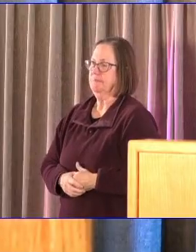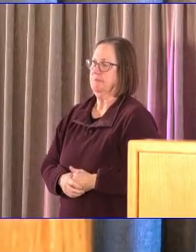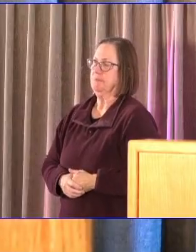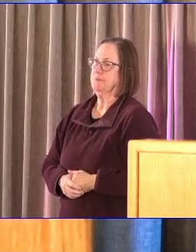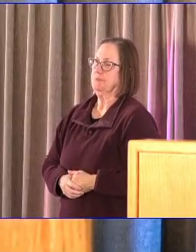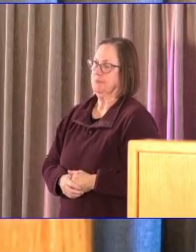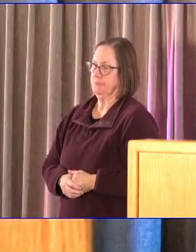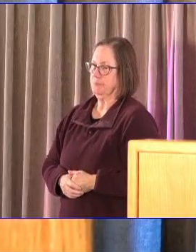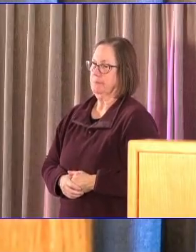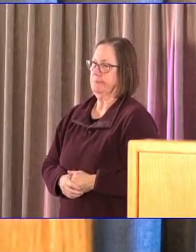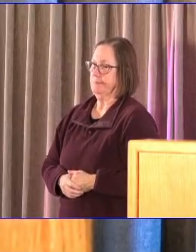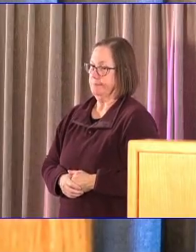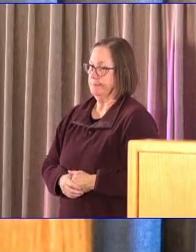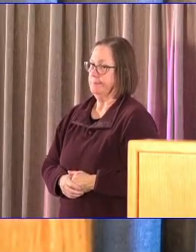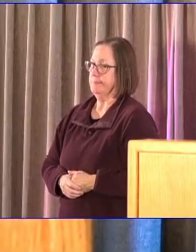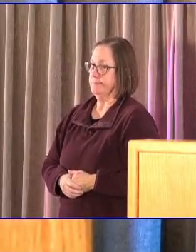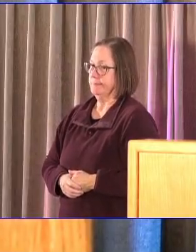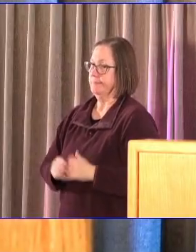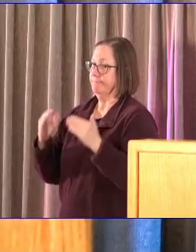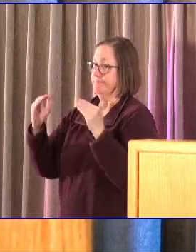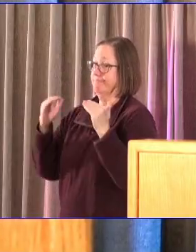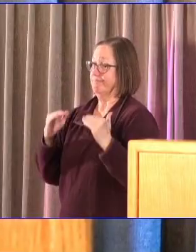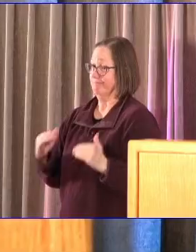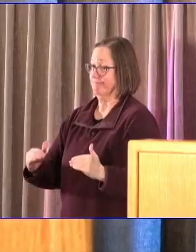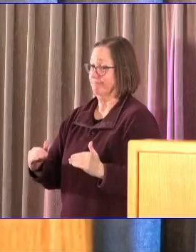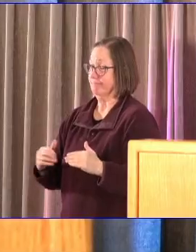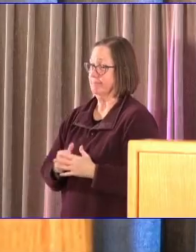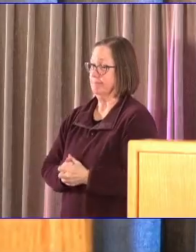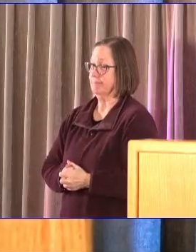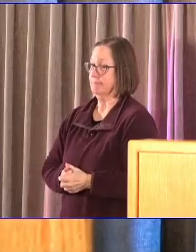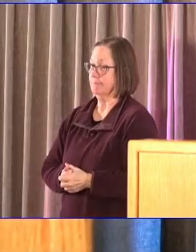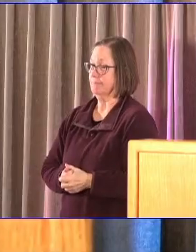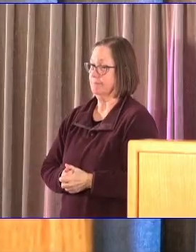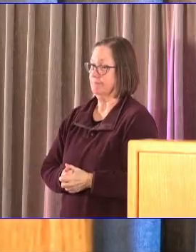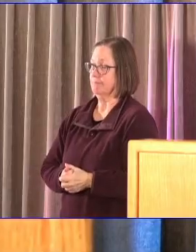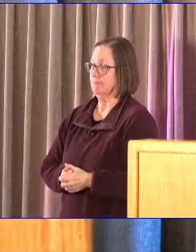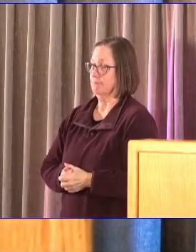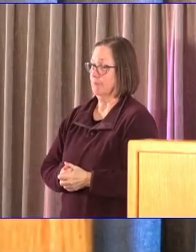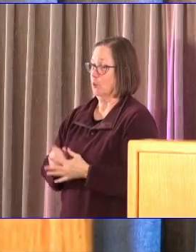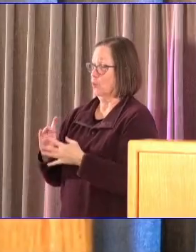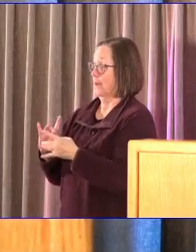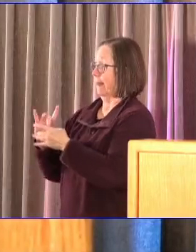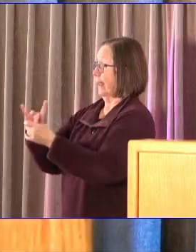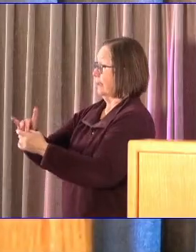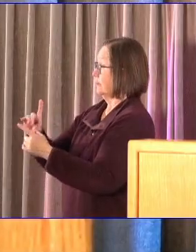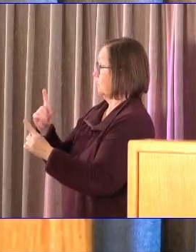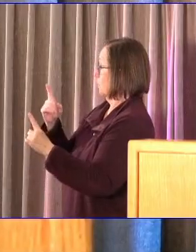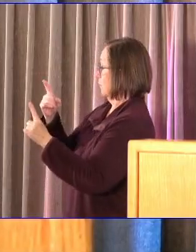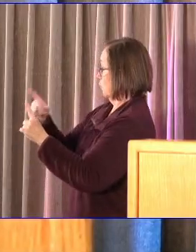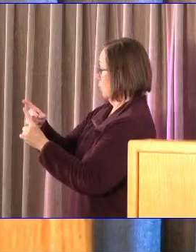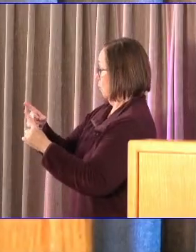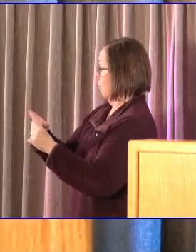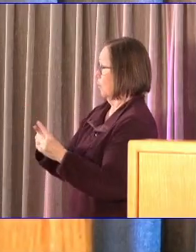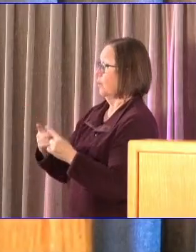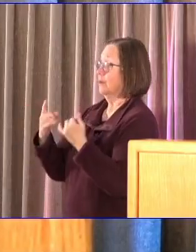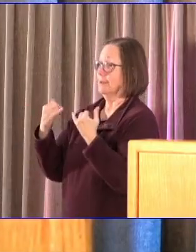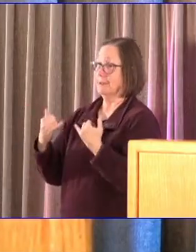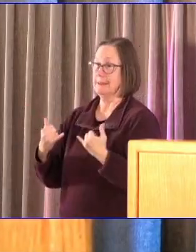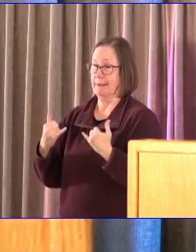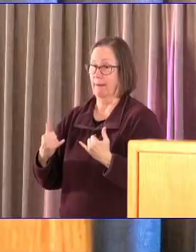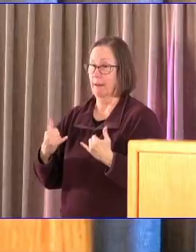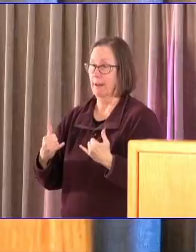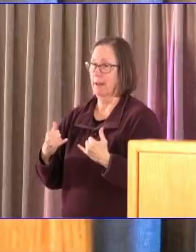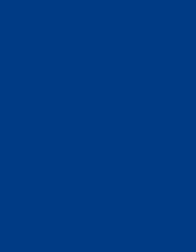be doing, which I think is fundamental to where we want to go, is around